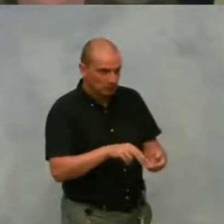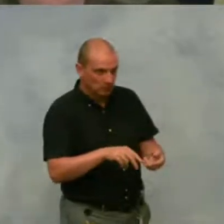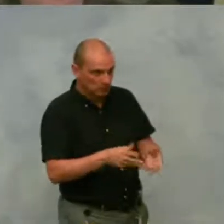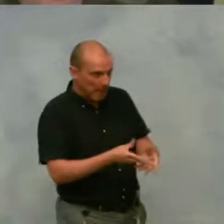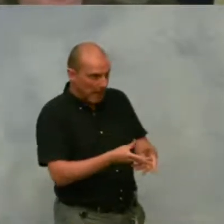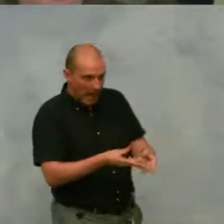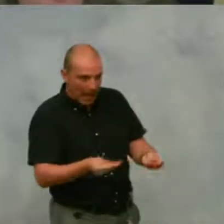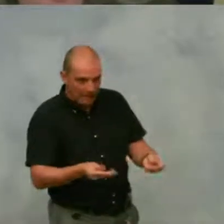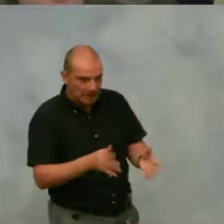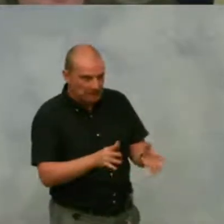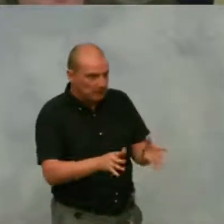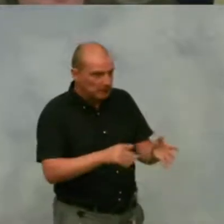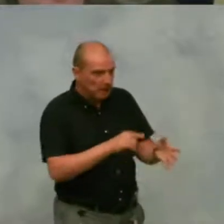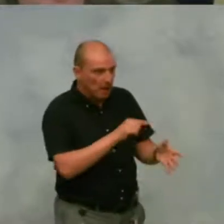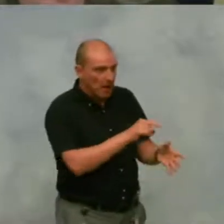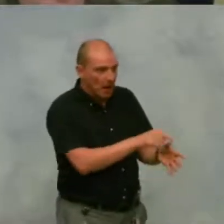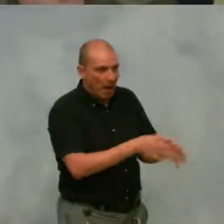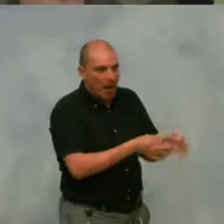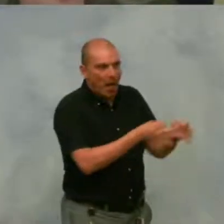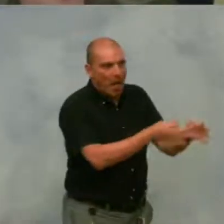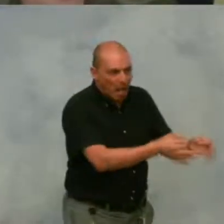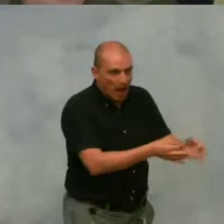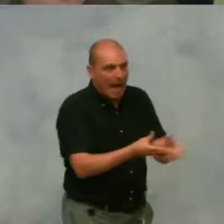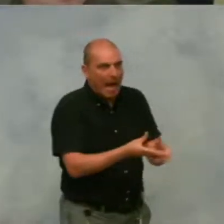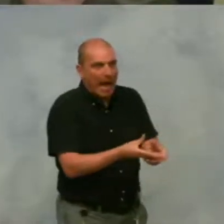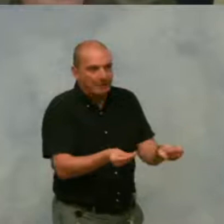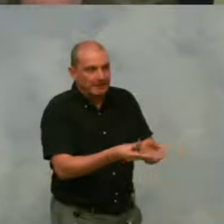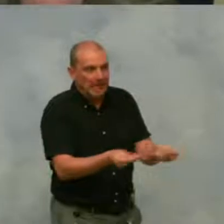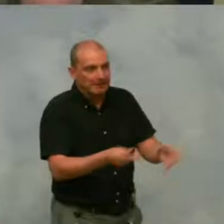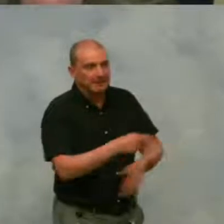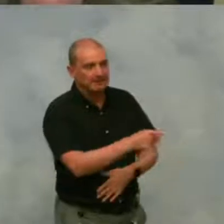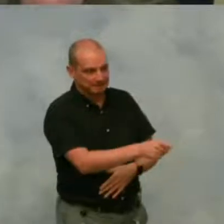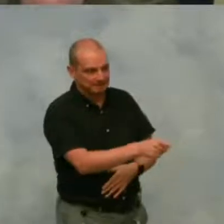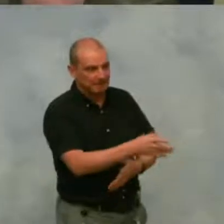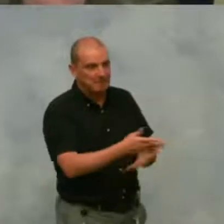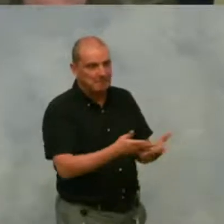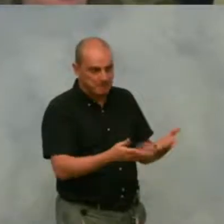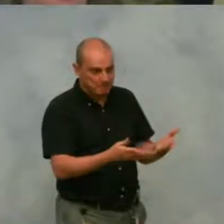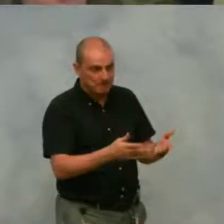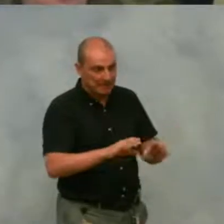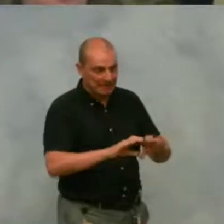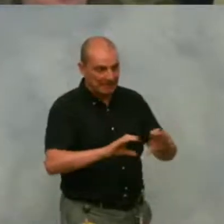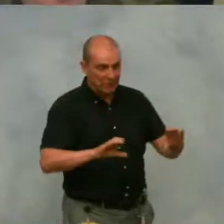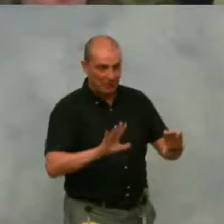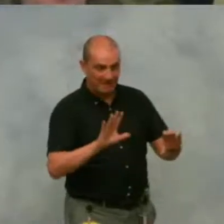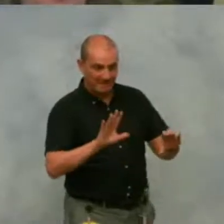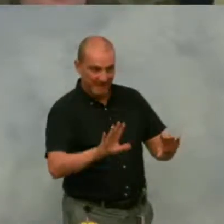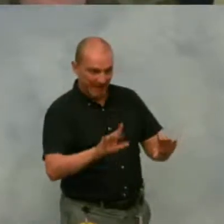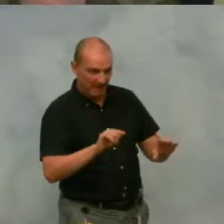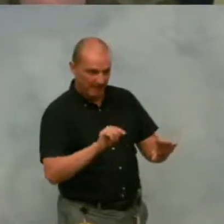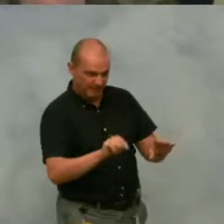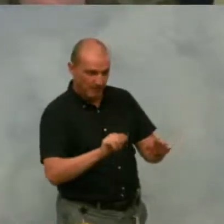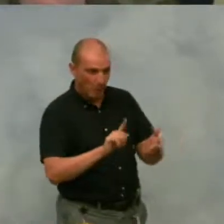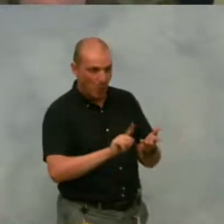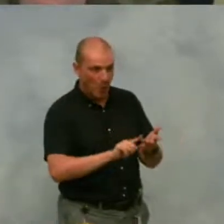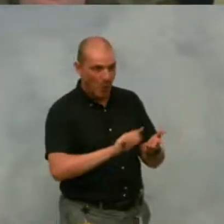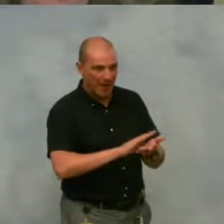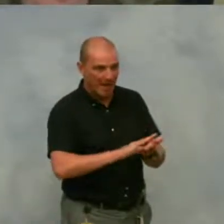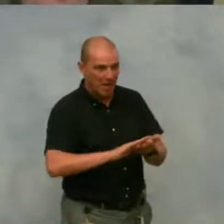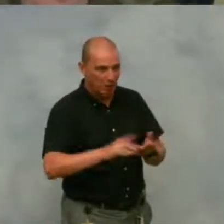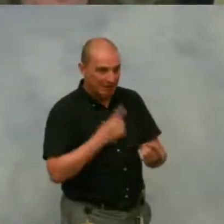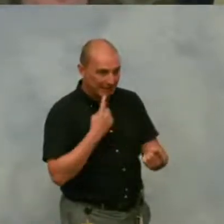taking that little bit longer as a result. Section 5 takes you through detail regarding occupational health, and you can see there's